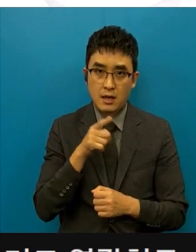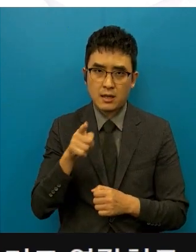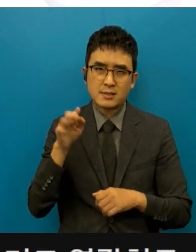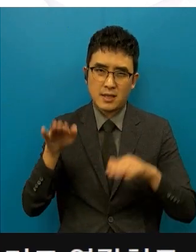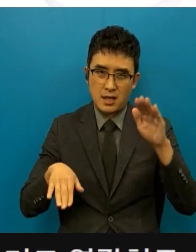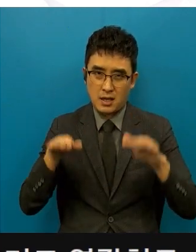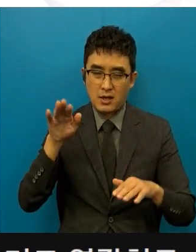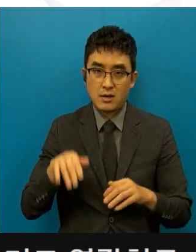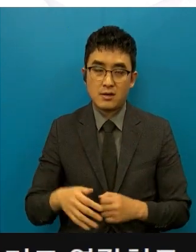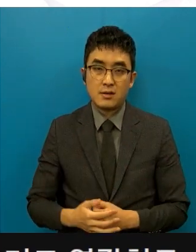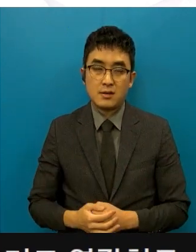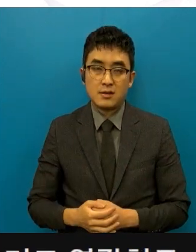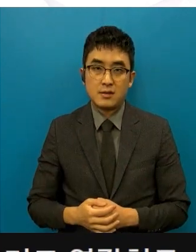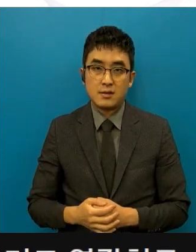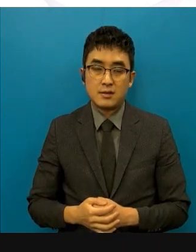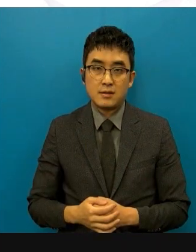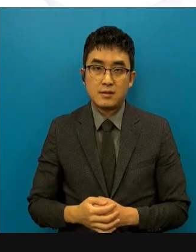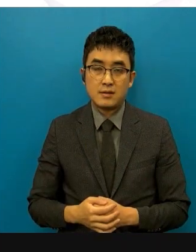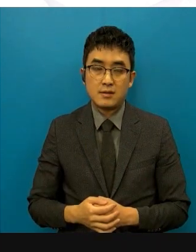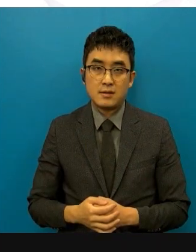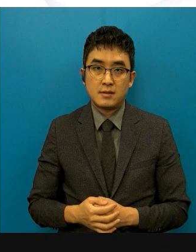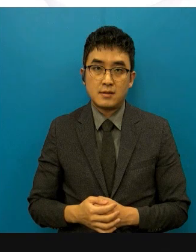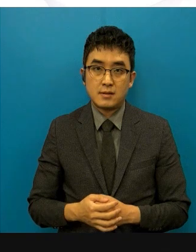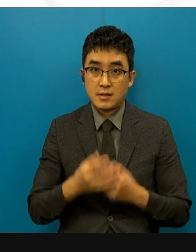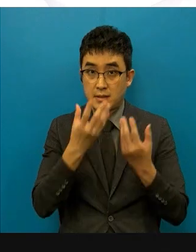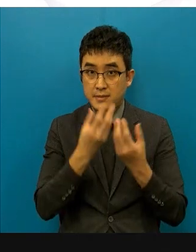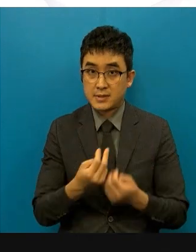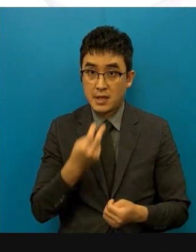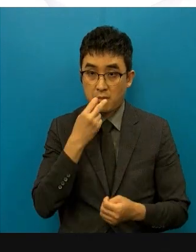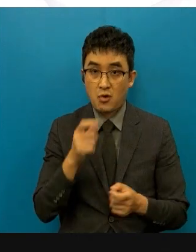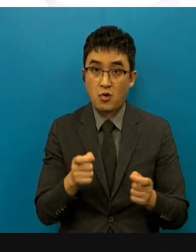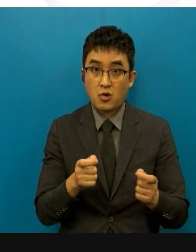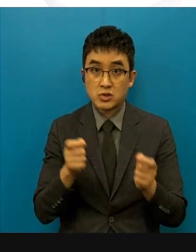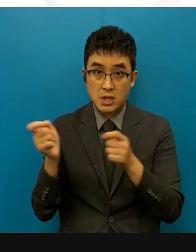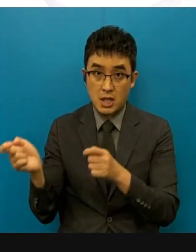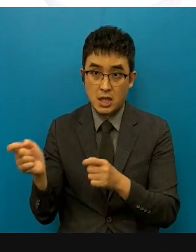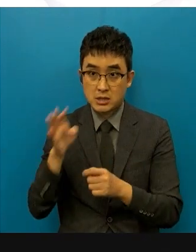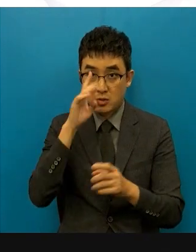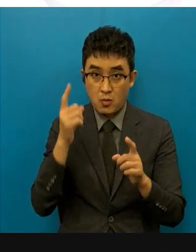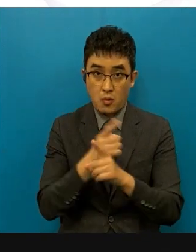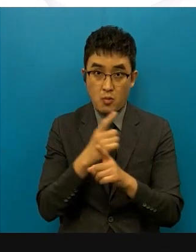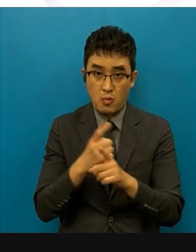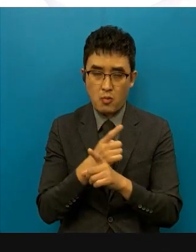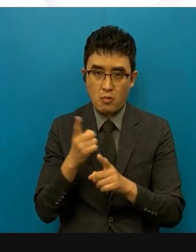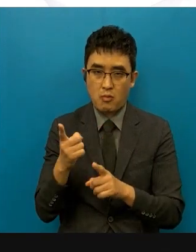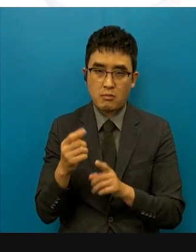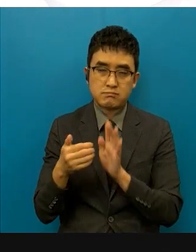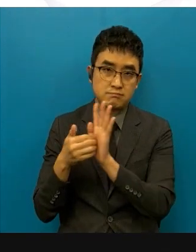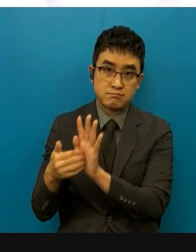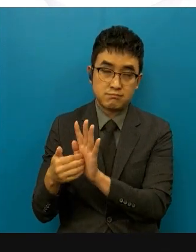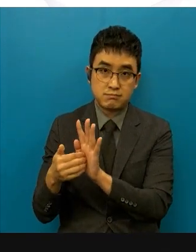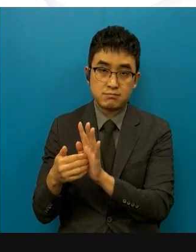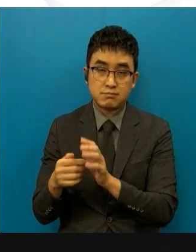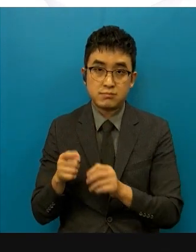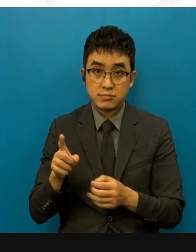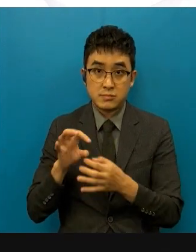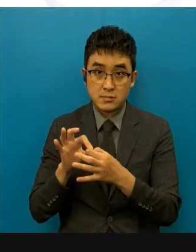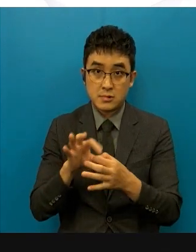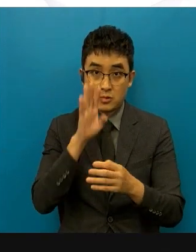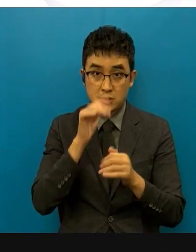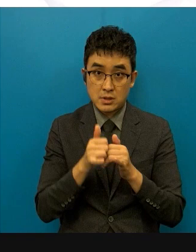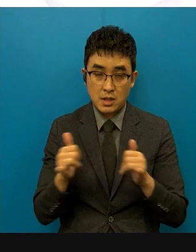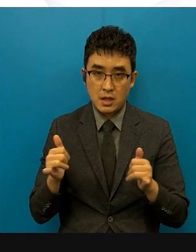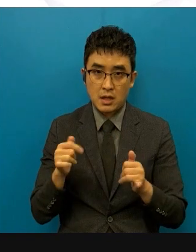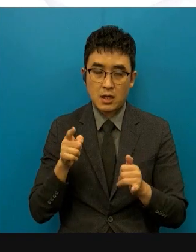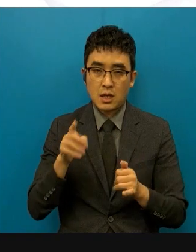to refuse treatment of the patient, and or if the patient is unconscious and doesn't have the decision-making capacity, it's